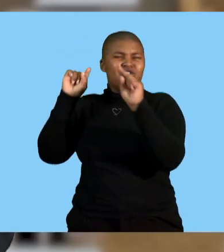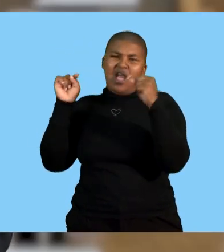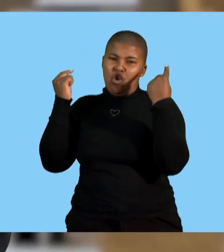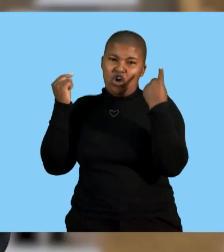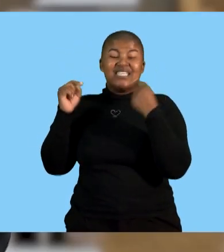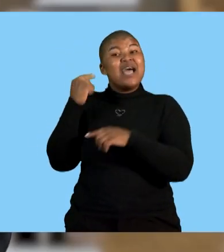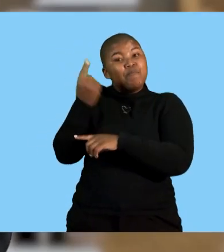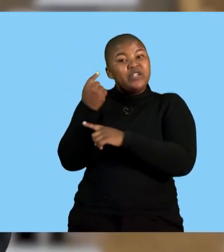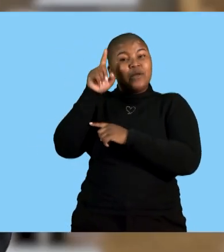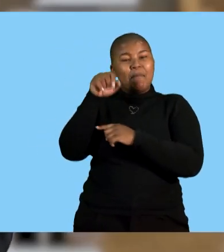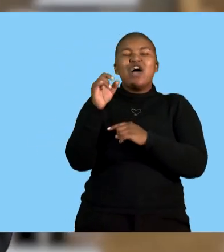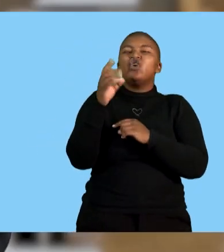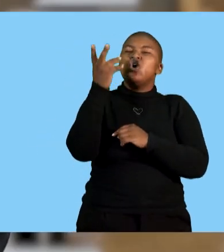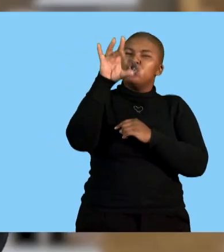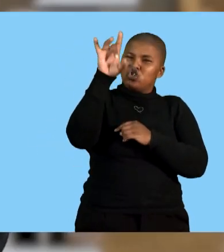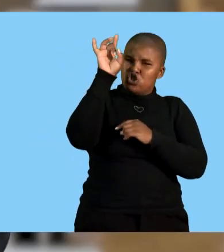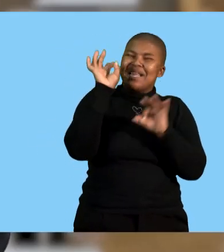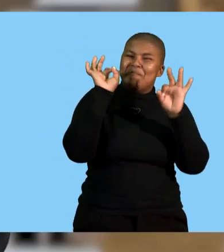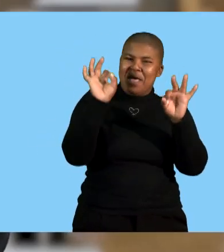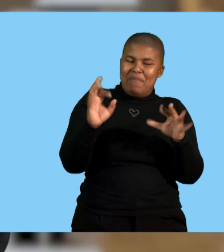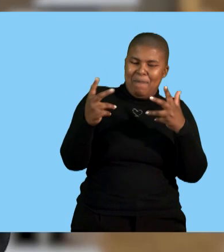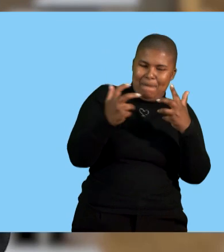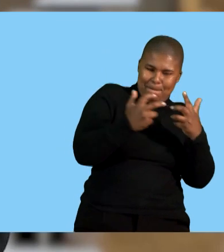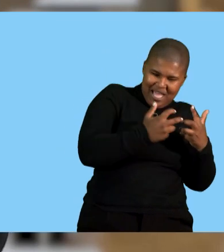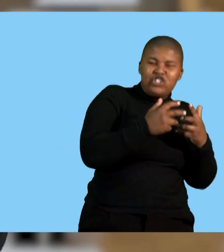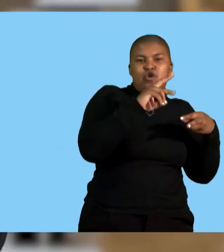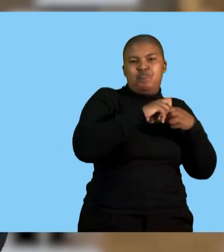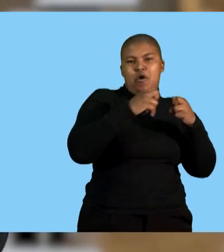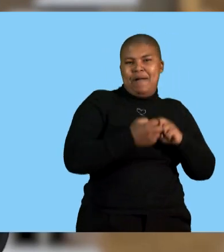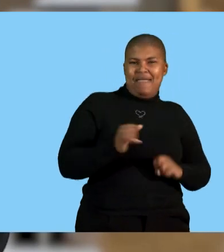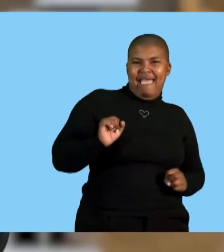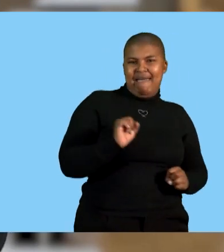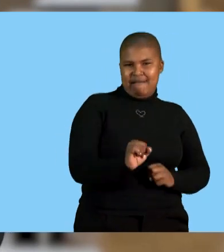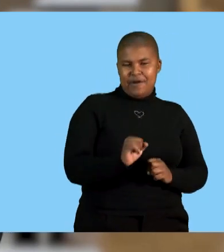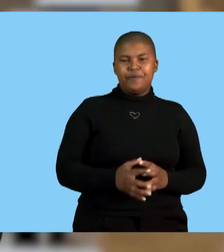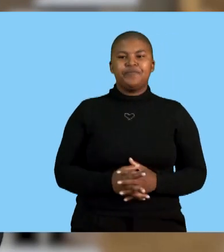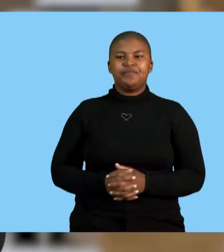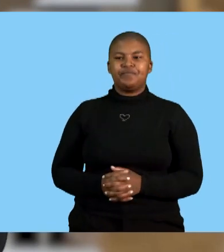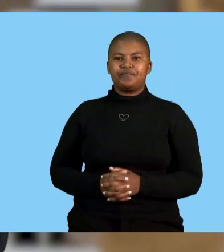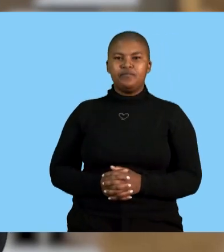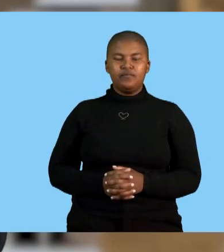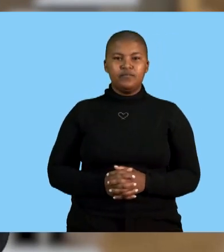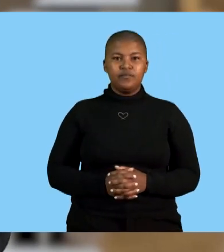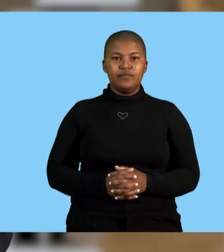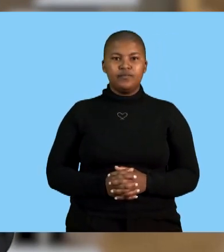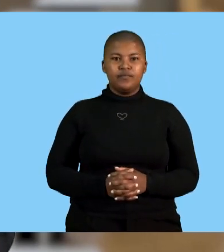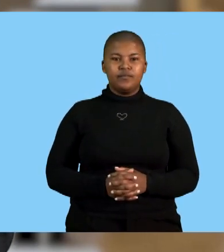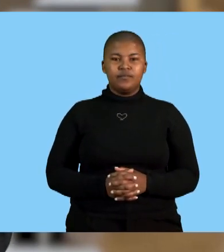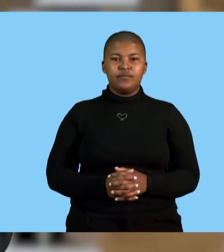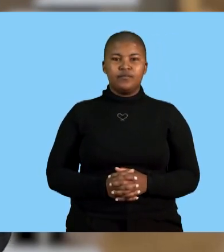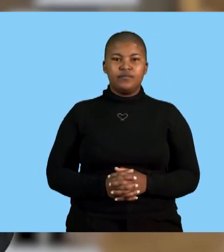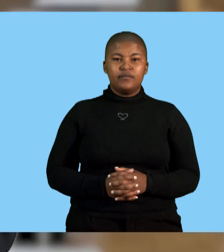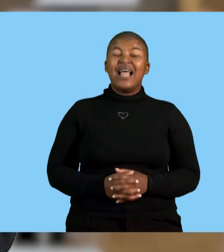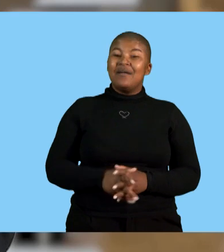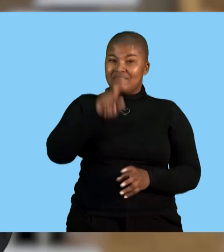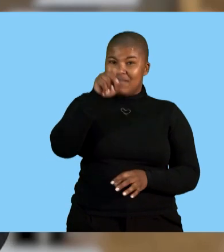choose the most appropriate data collection method that will be relevant to the context that he